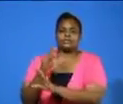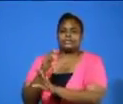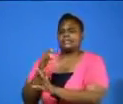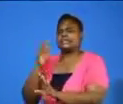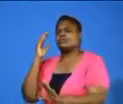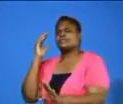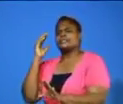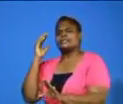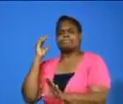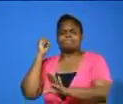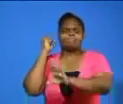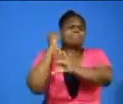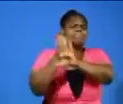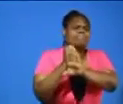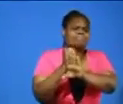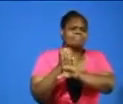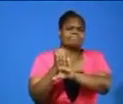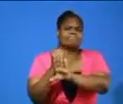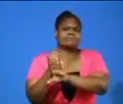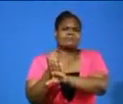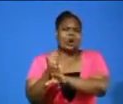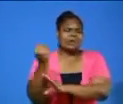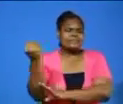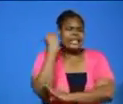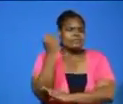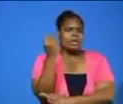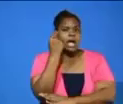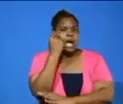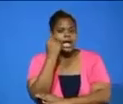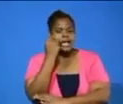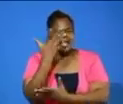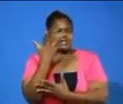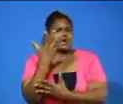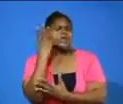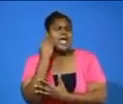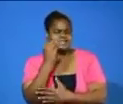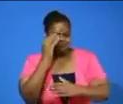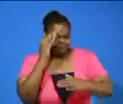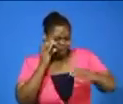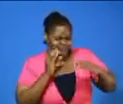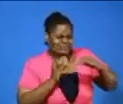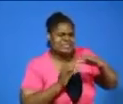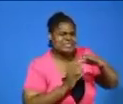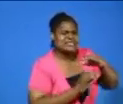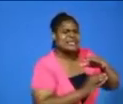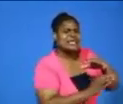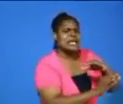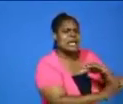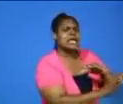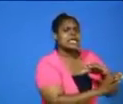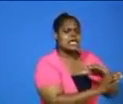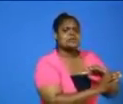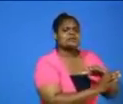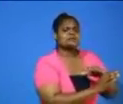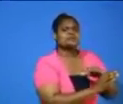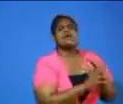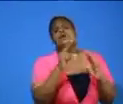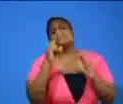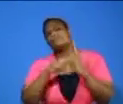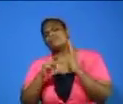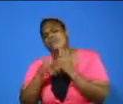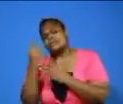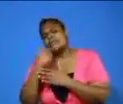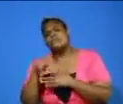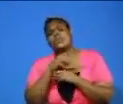eye. And you wind up in a cave. Elijah, I want to read something for